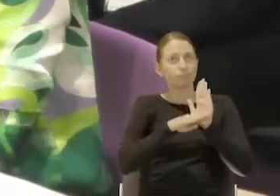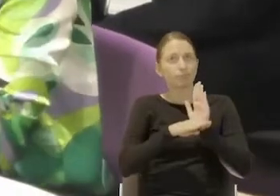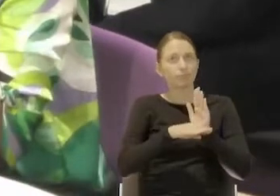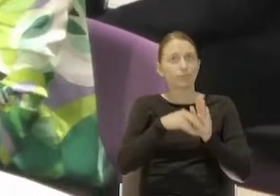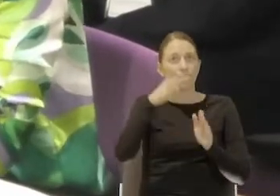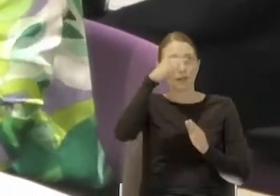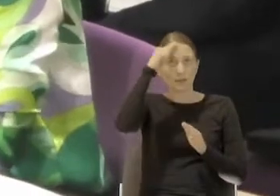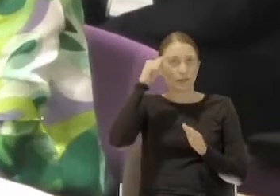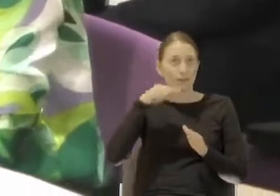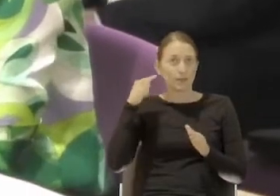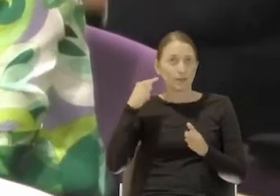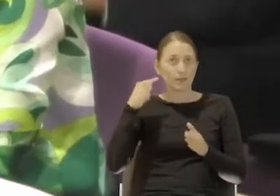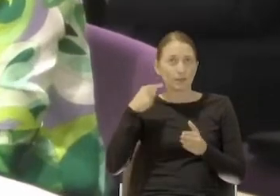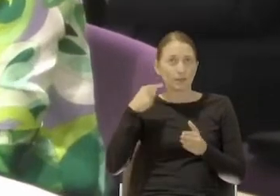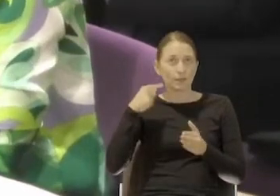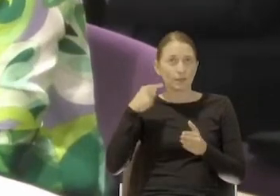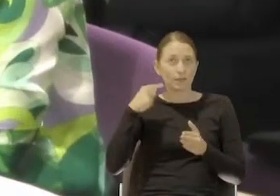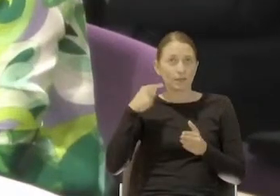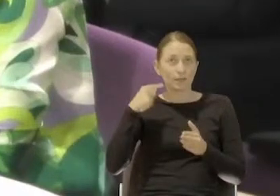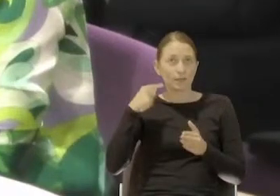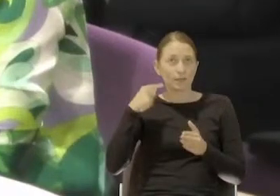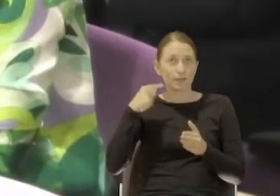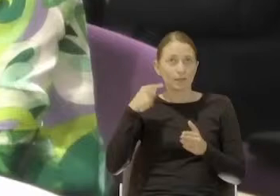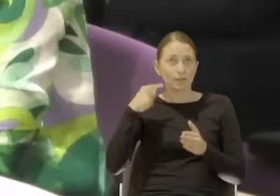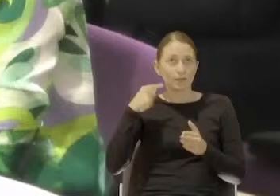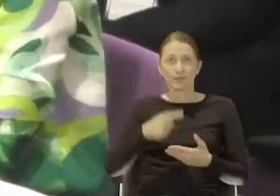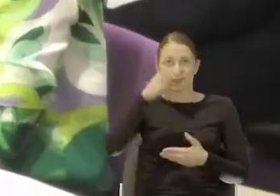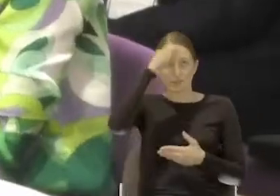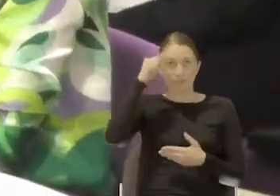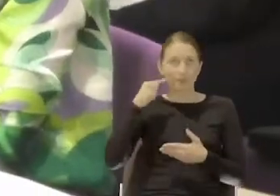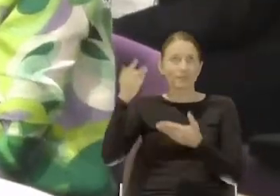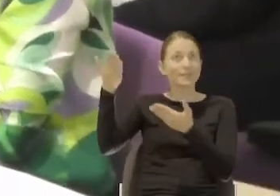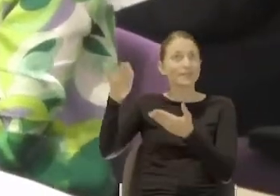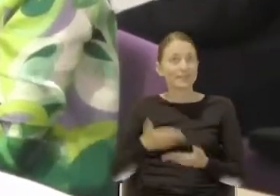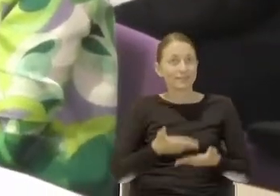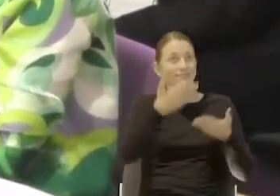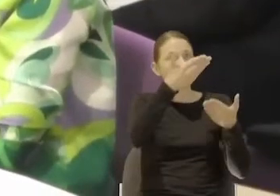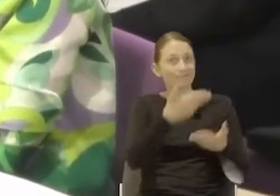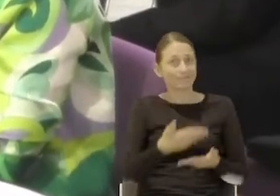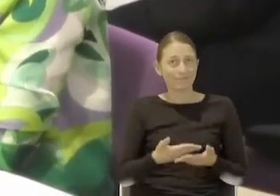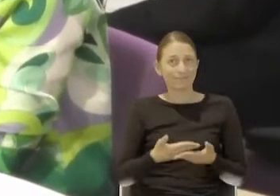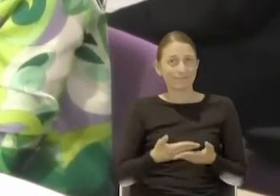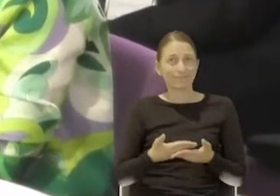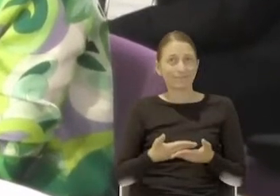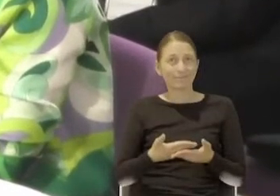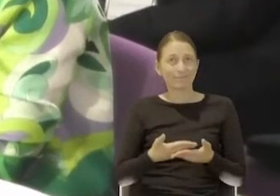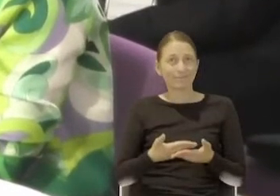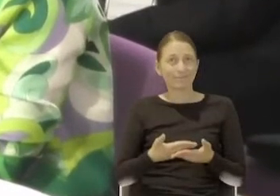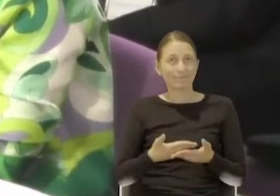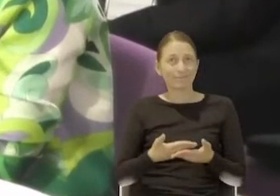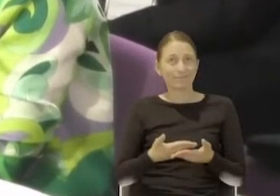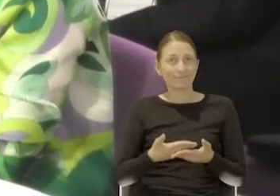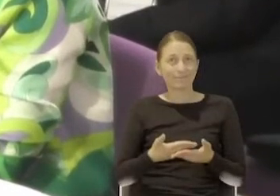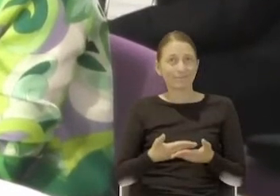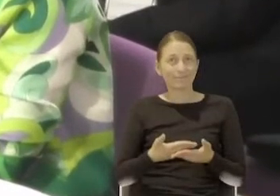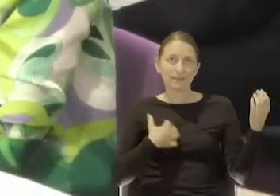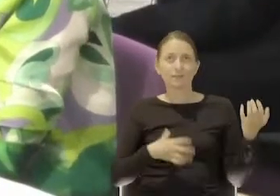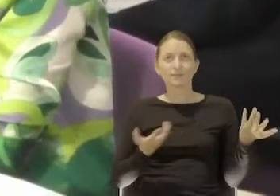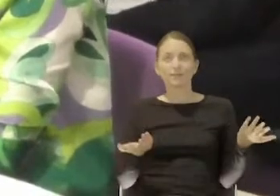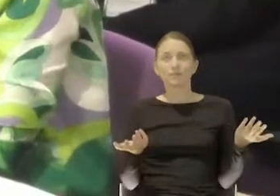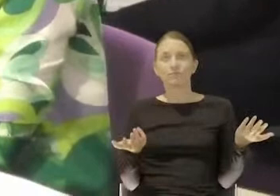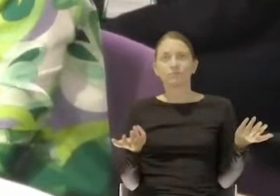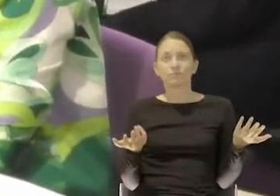keen to come. Thank you very much, Honourable Minister. In Argentina, they shared with us some aspects of the gaps that they